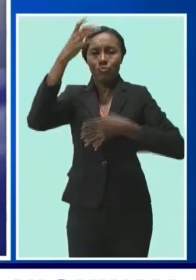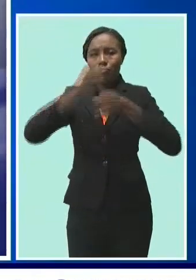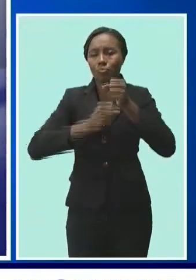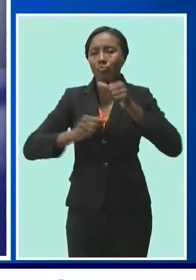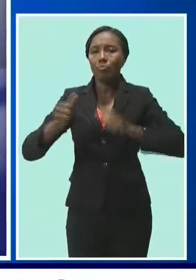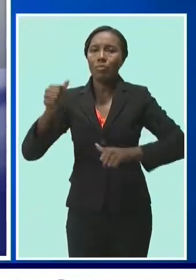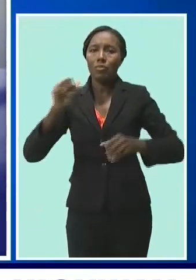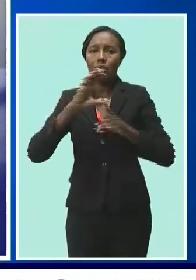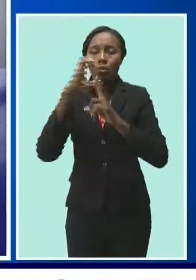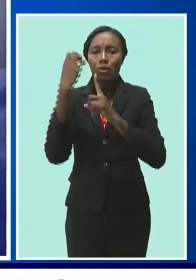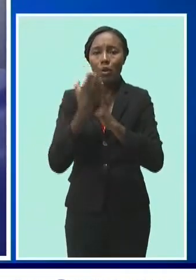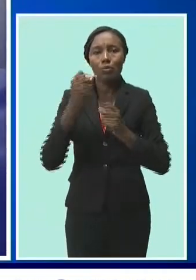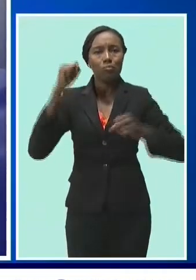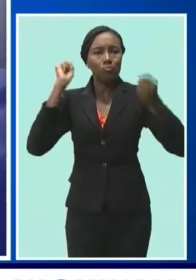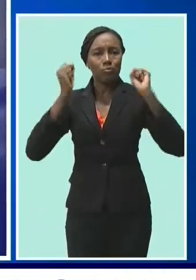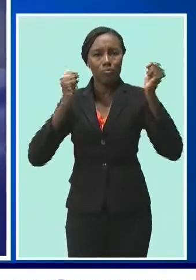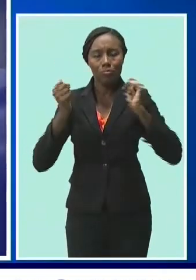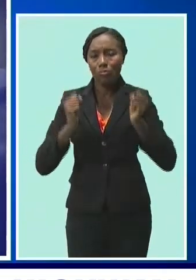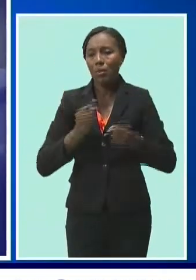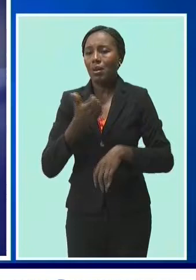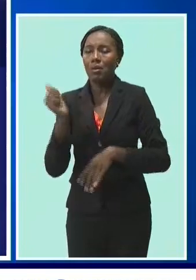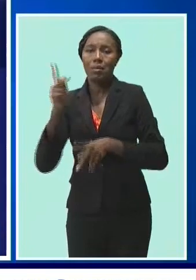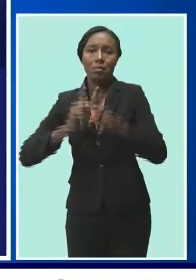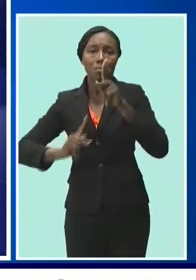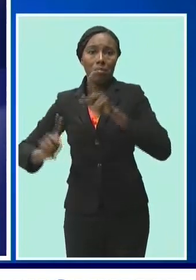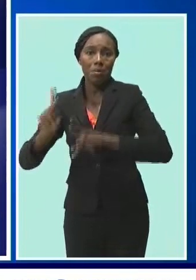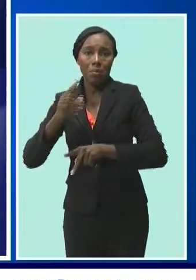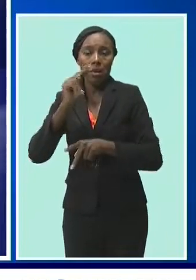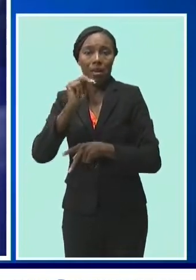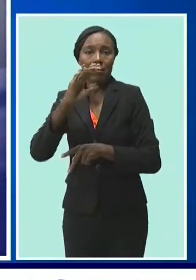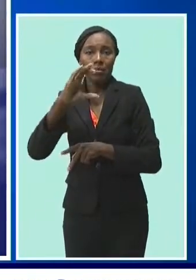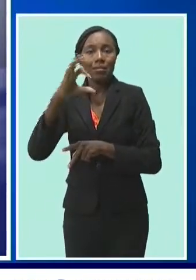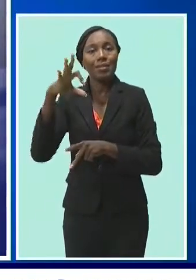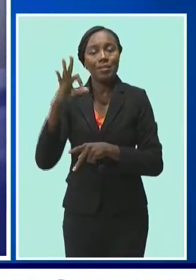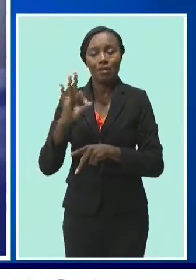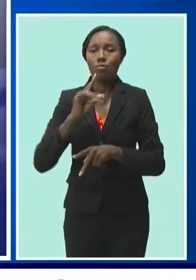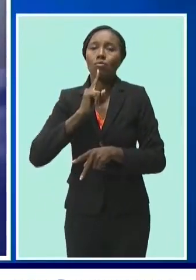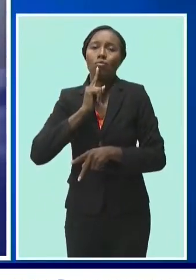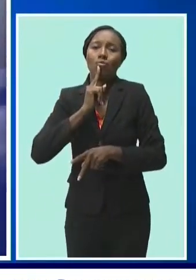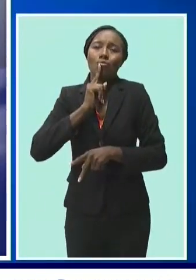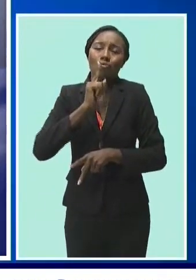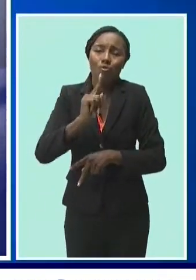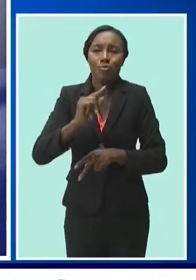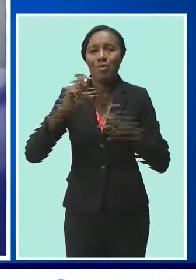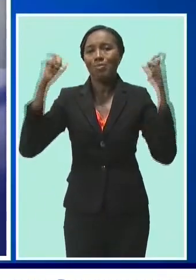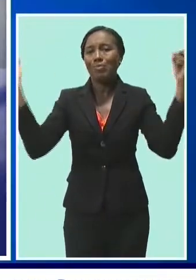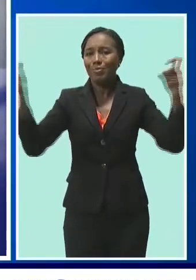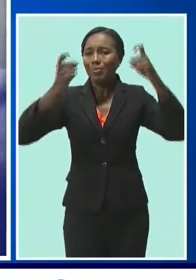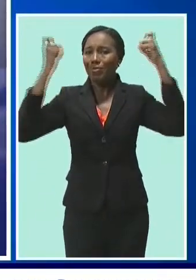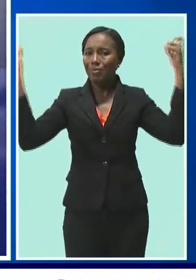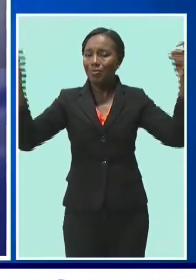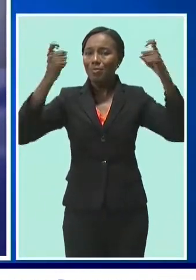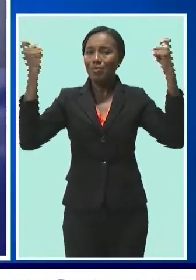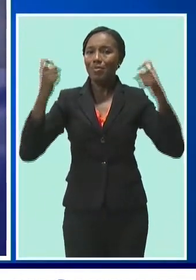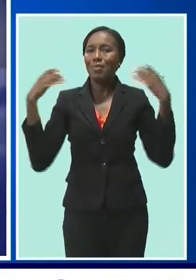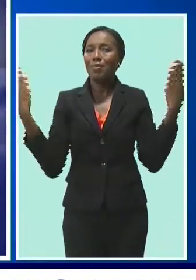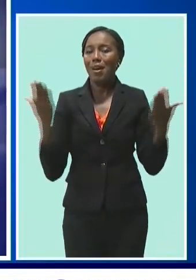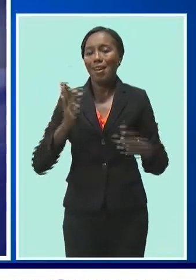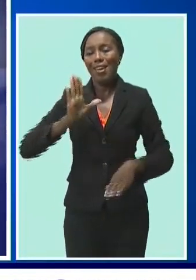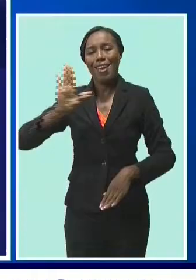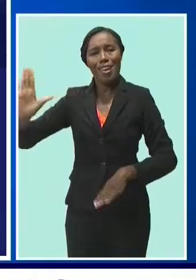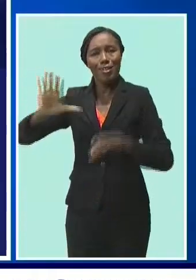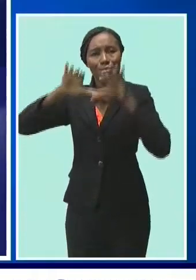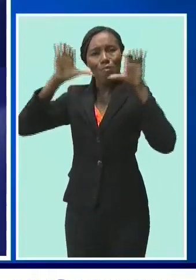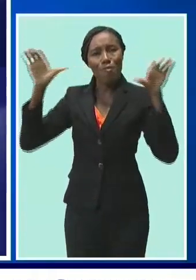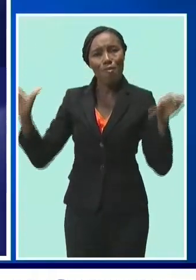and Sports, and producers, the National Cultural Foundation, to truly celebrate the body of work and